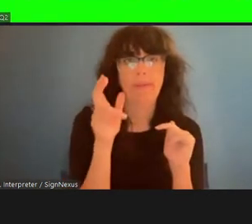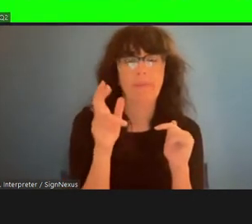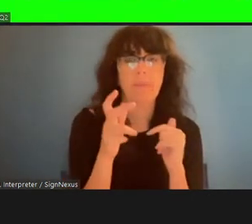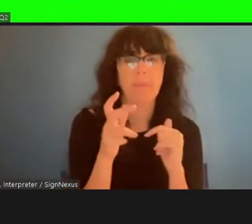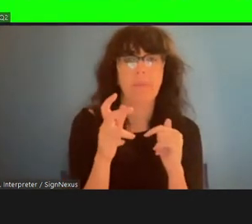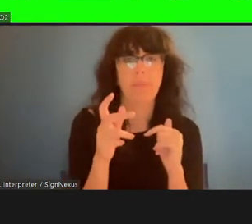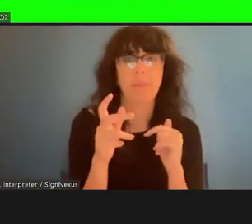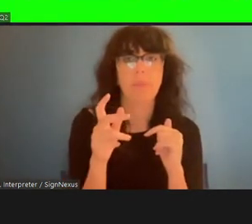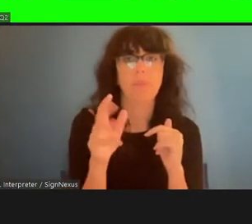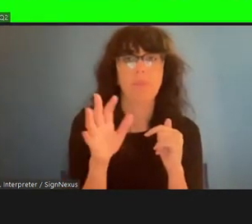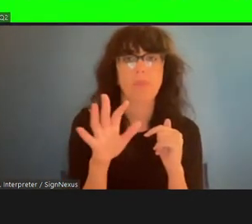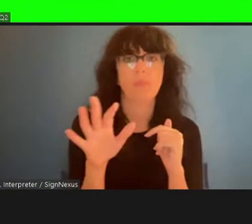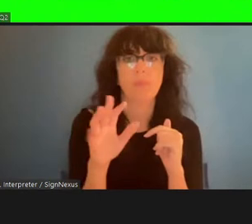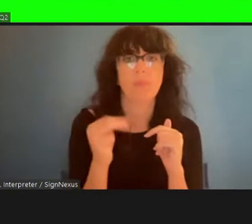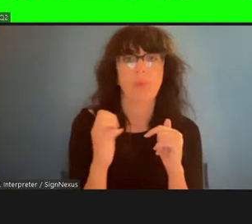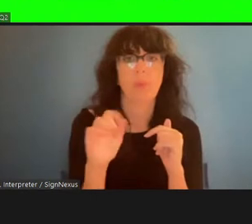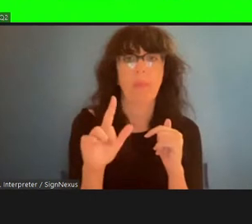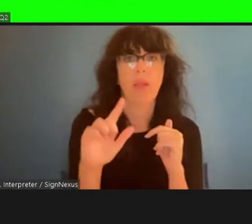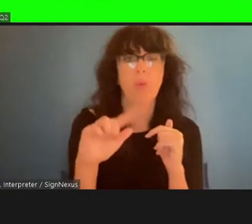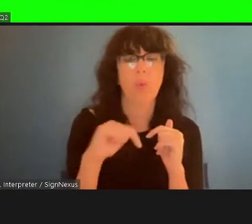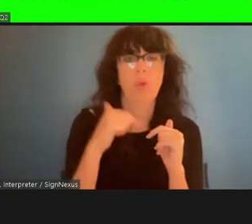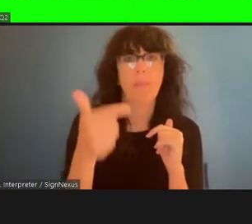michael welcome